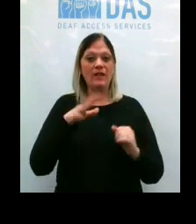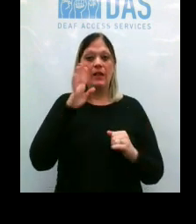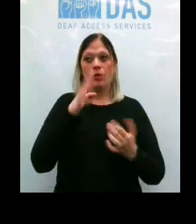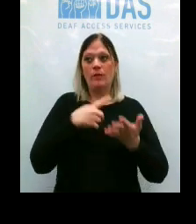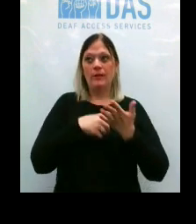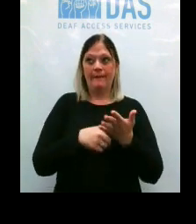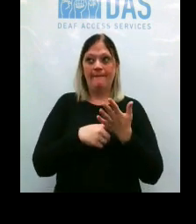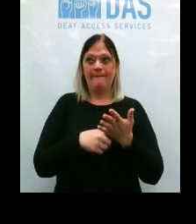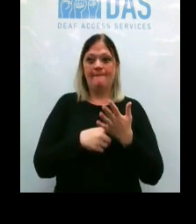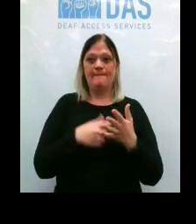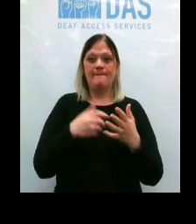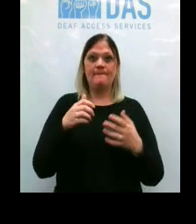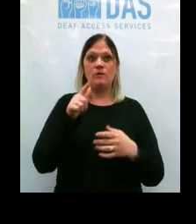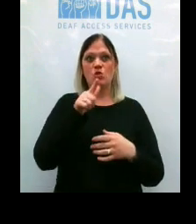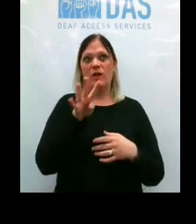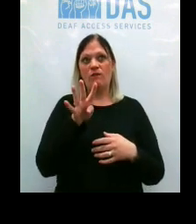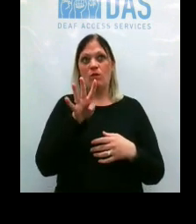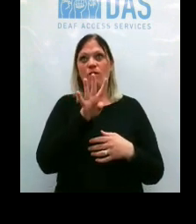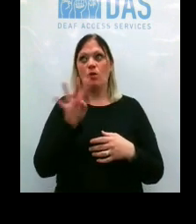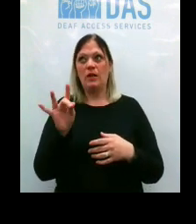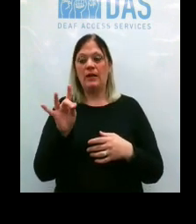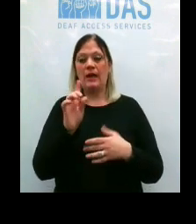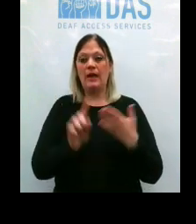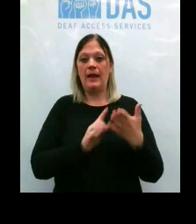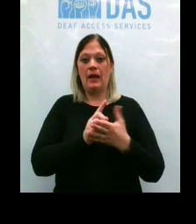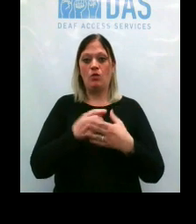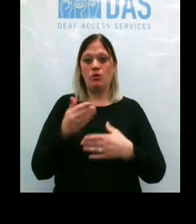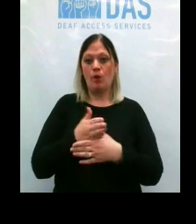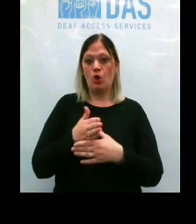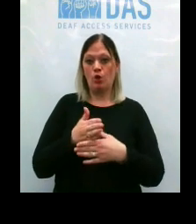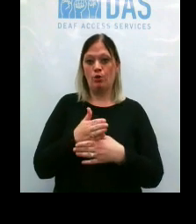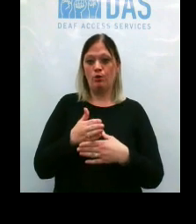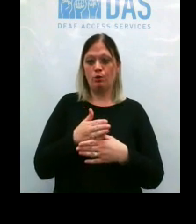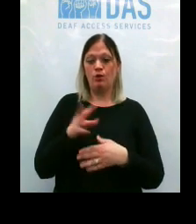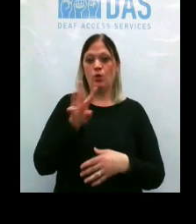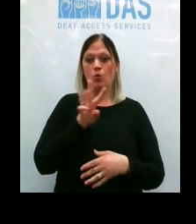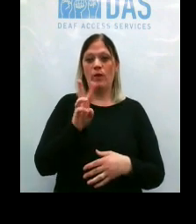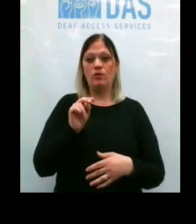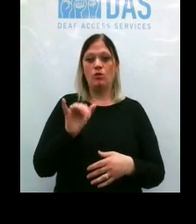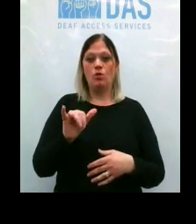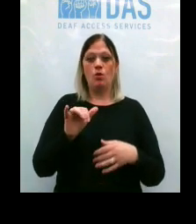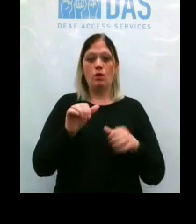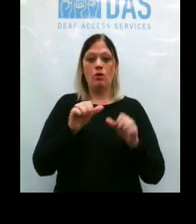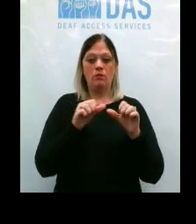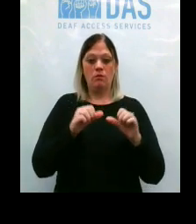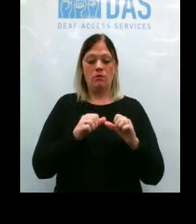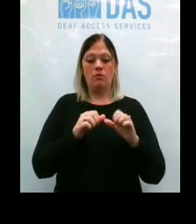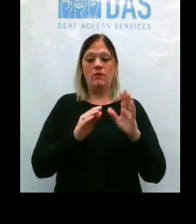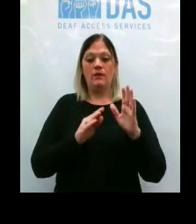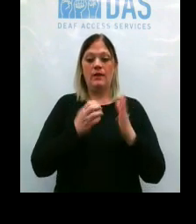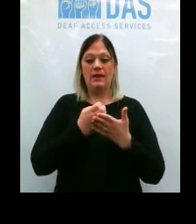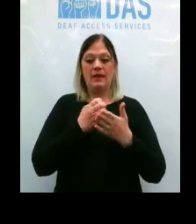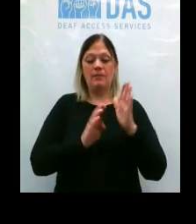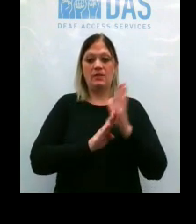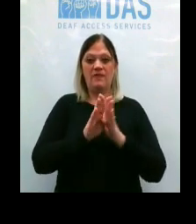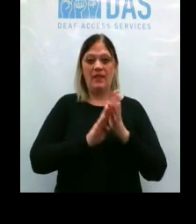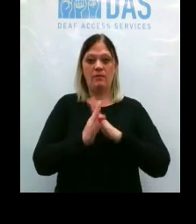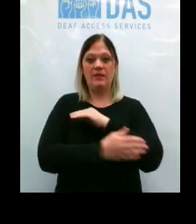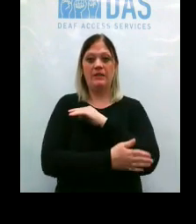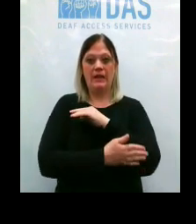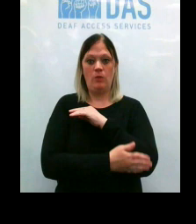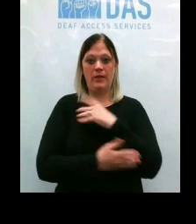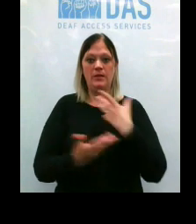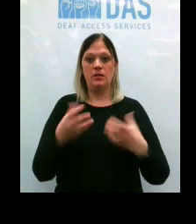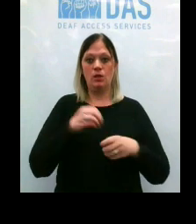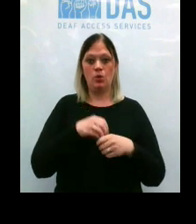next 24 to 48 hours with my partners in our Western New York Regional Economic Development Council counties. That